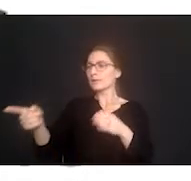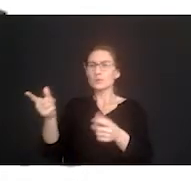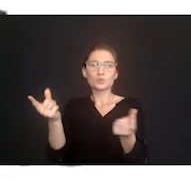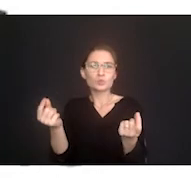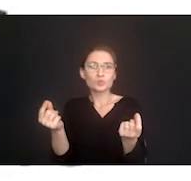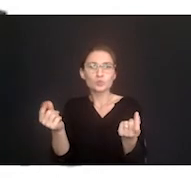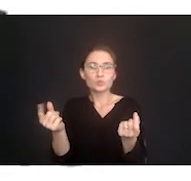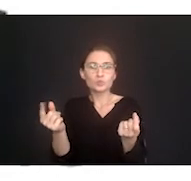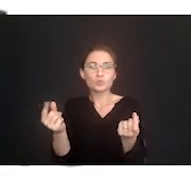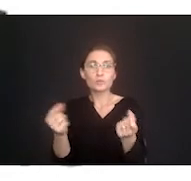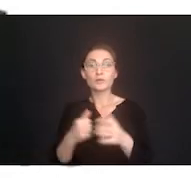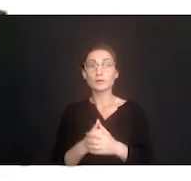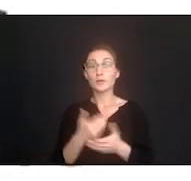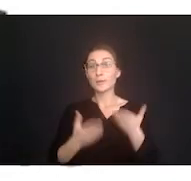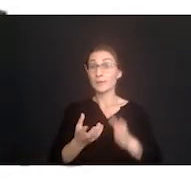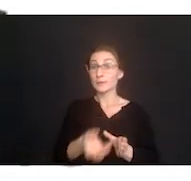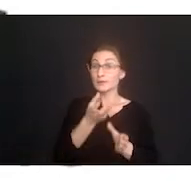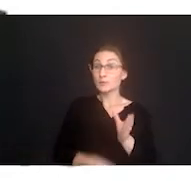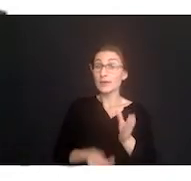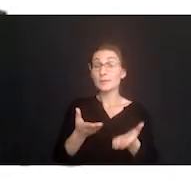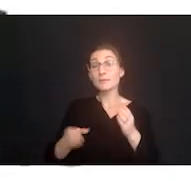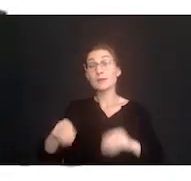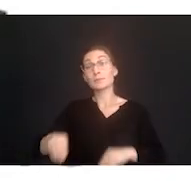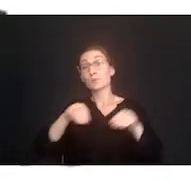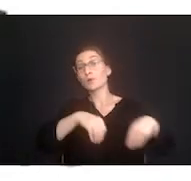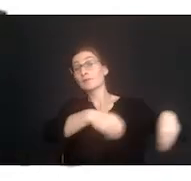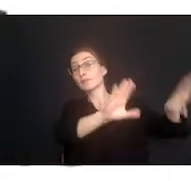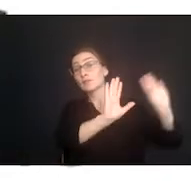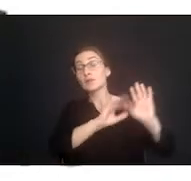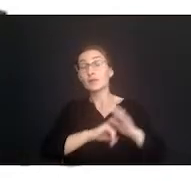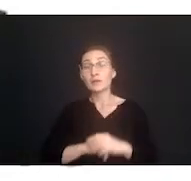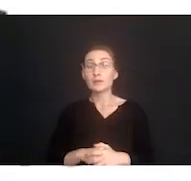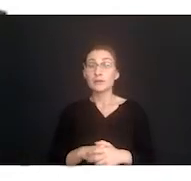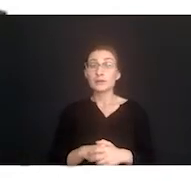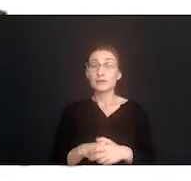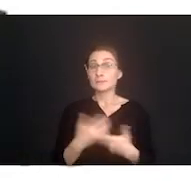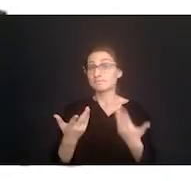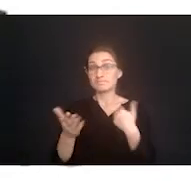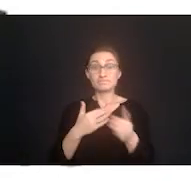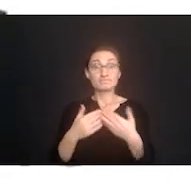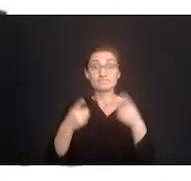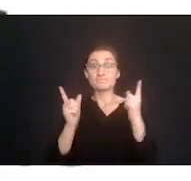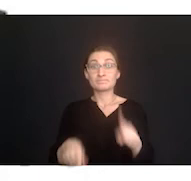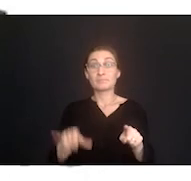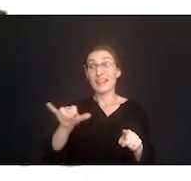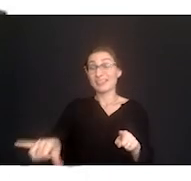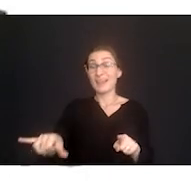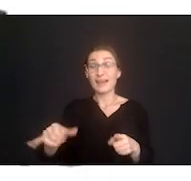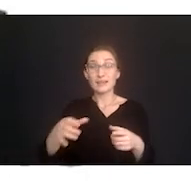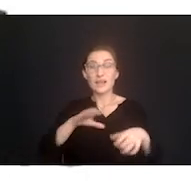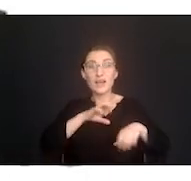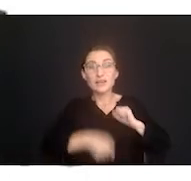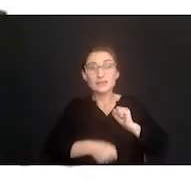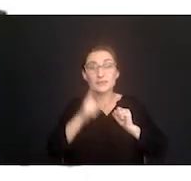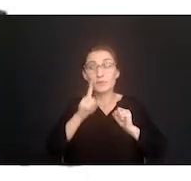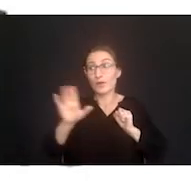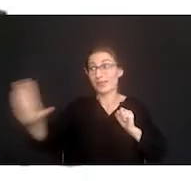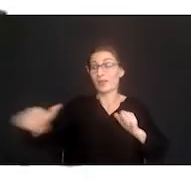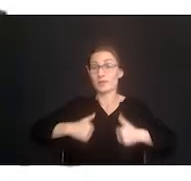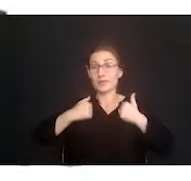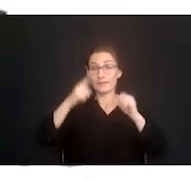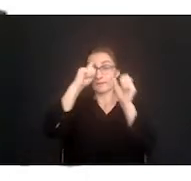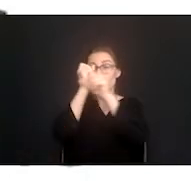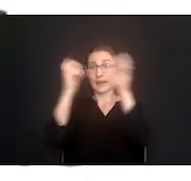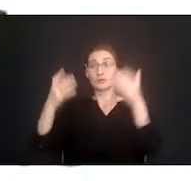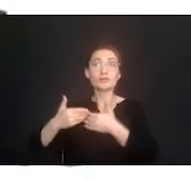they have passed away or they've moved away or whatever it may be, that ongoing grief for the life they imagine